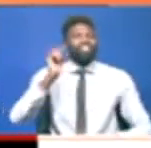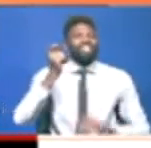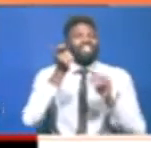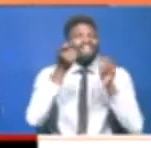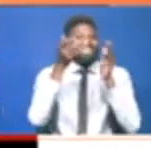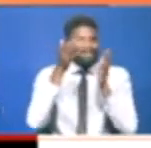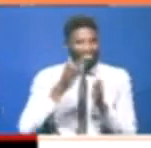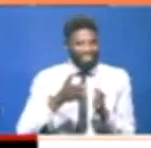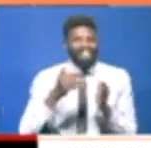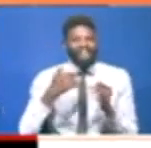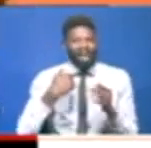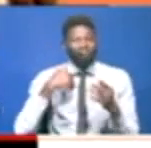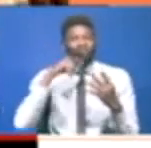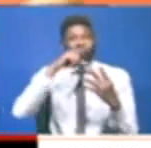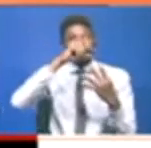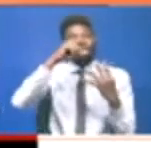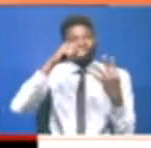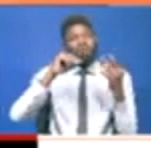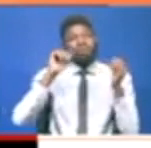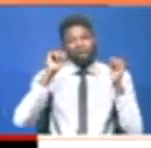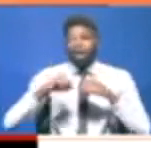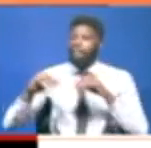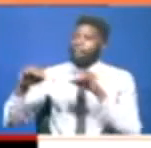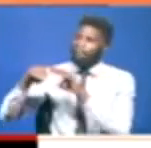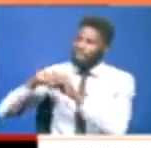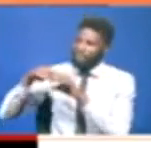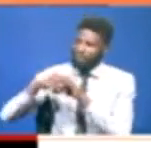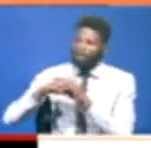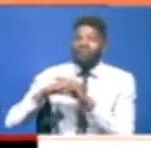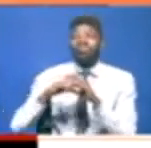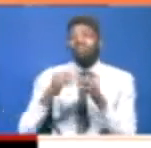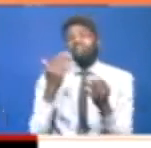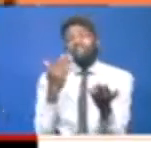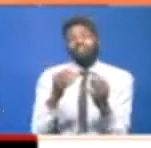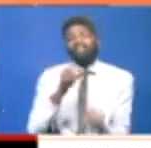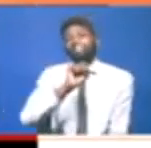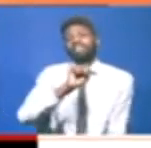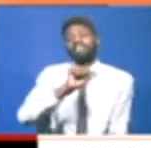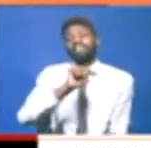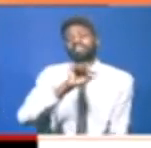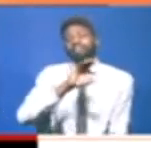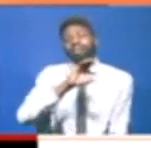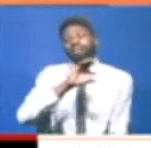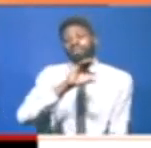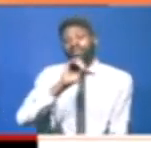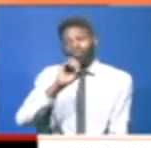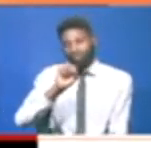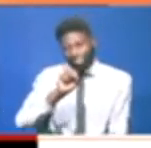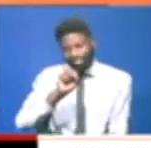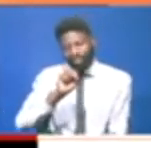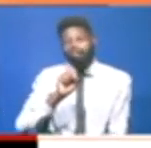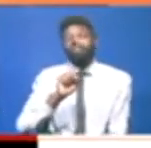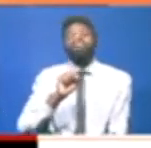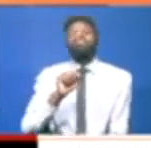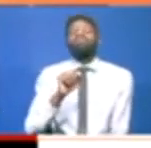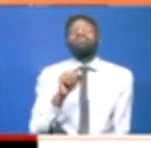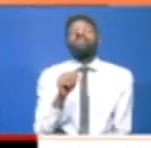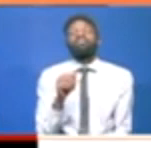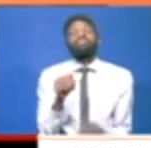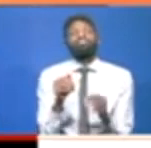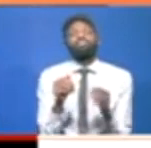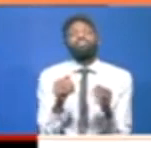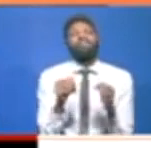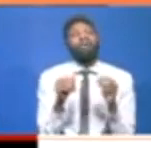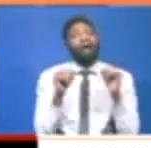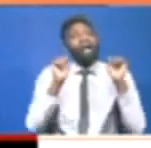multiple choices. Mm. You know, you can become a member of a savings or what we call circles or saving societies. Yes. You can